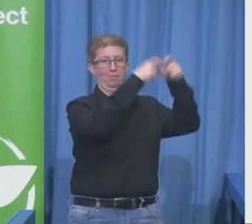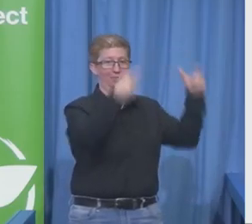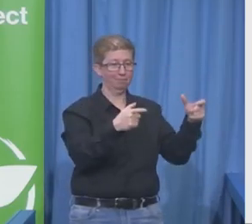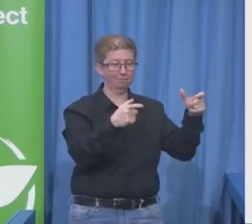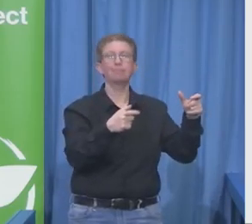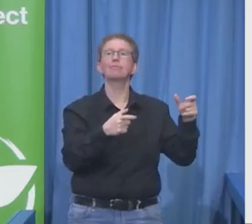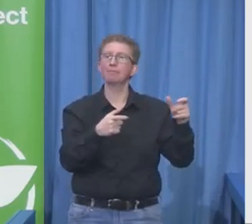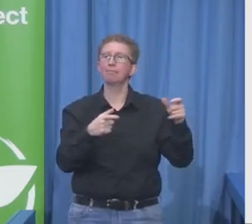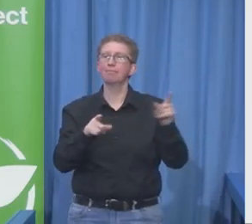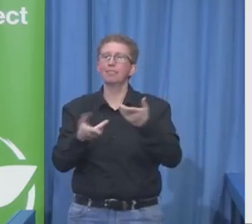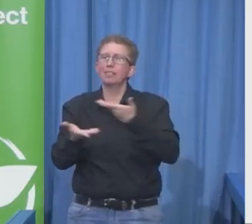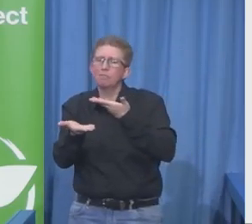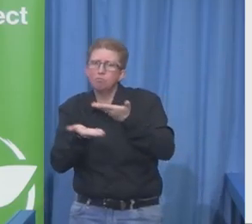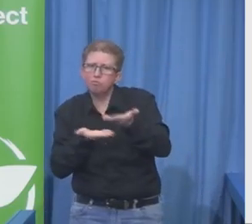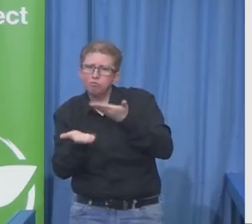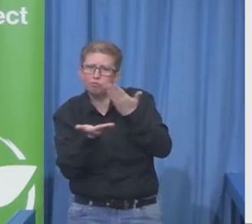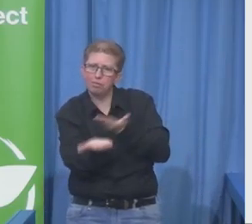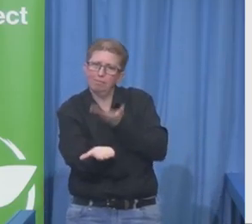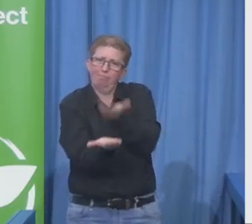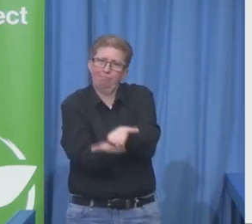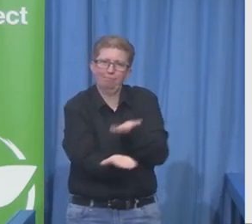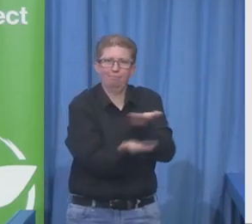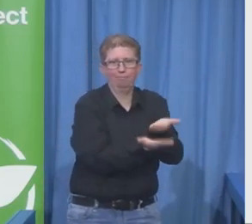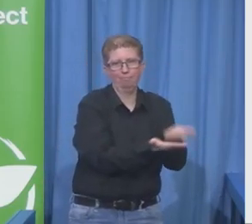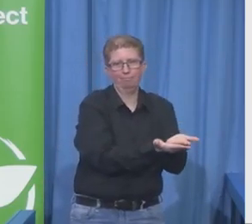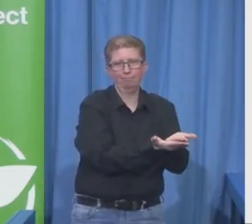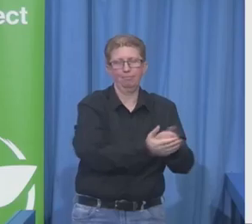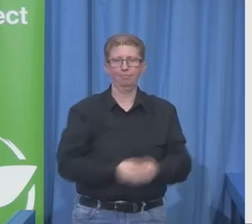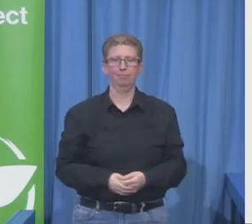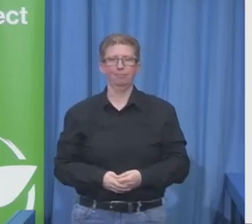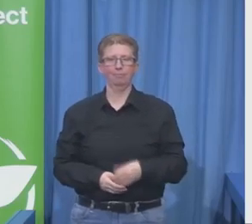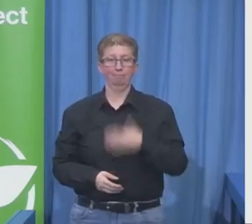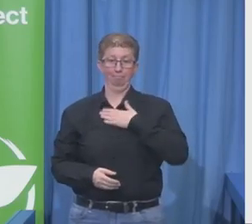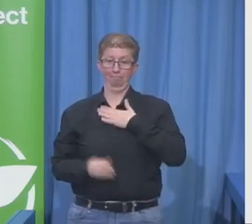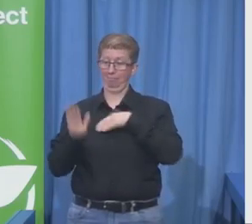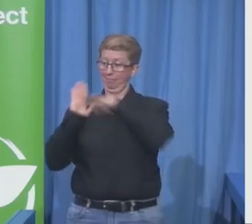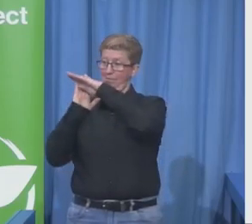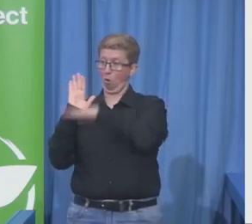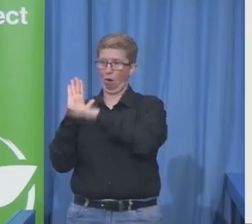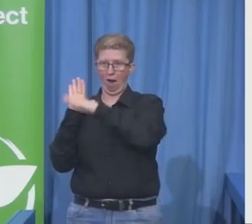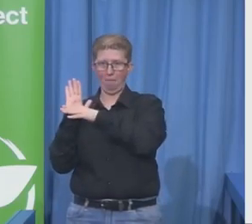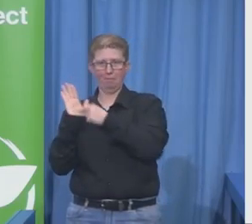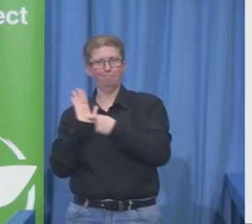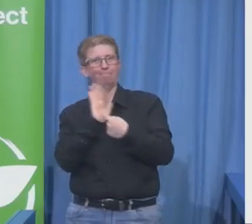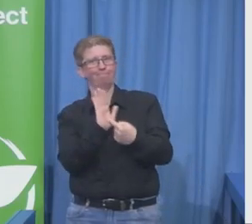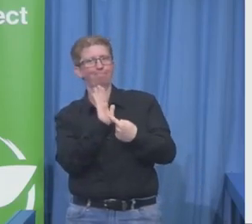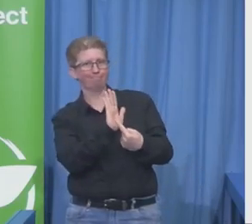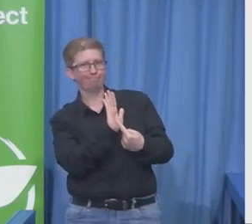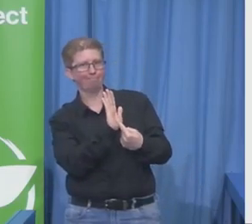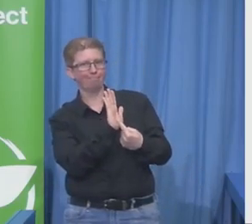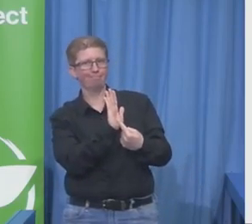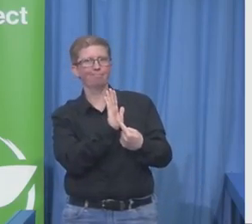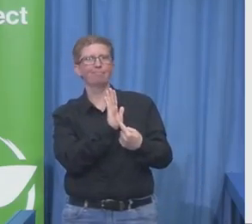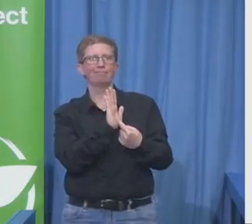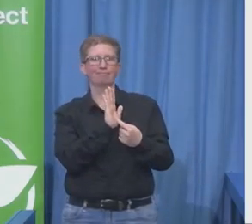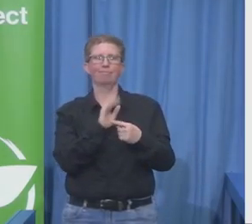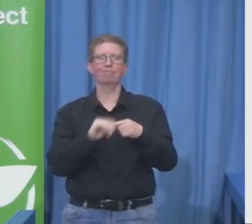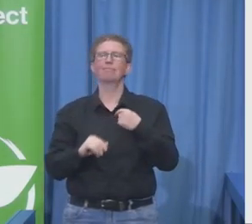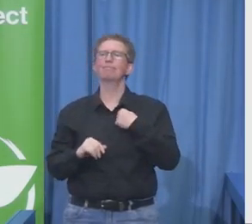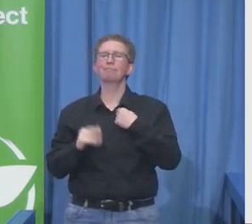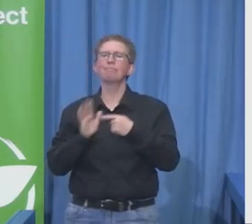and participation in our programmes. We work with both large public sector organisations and private